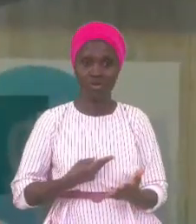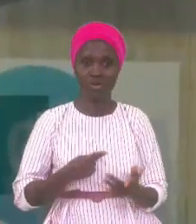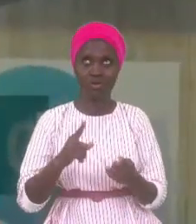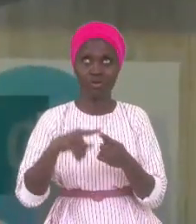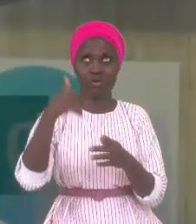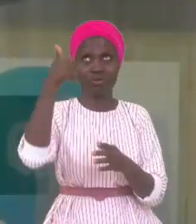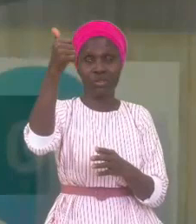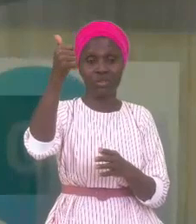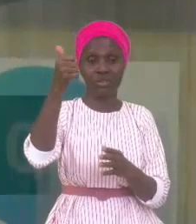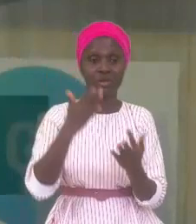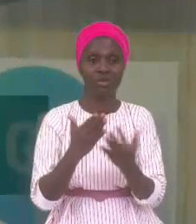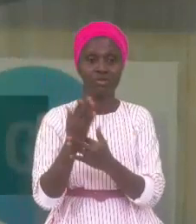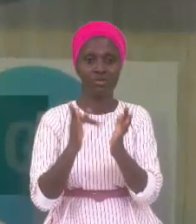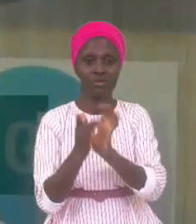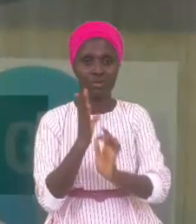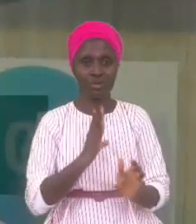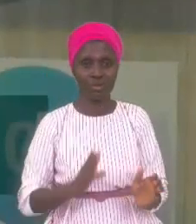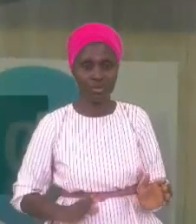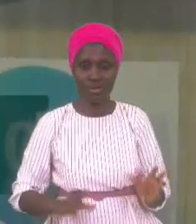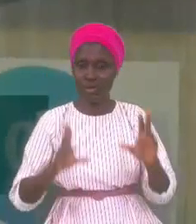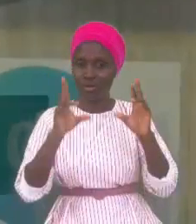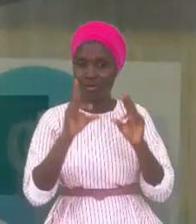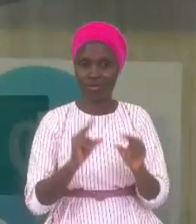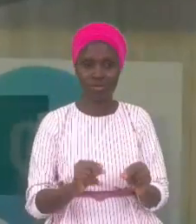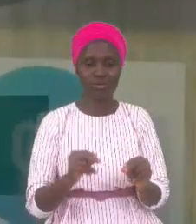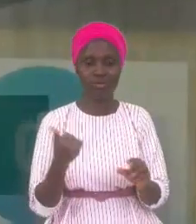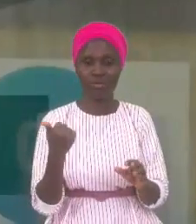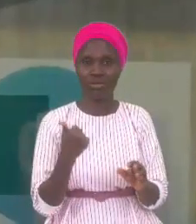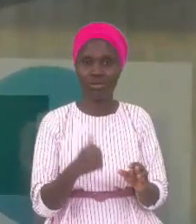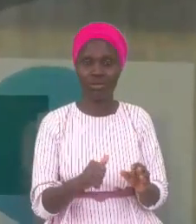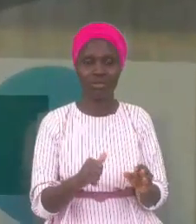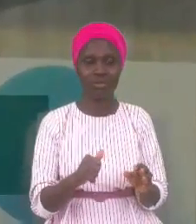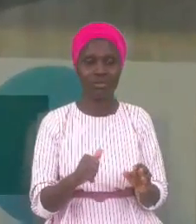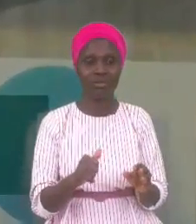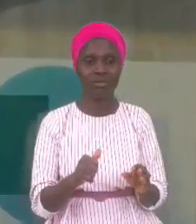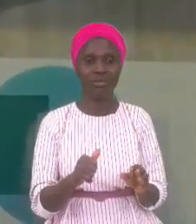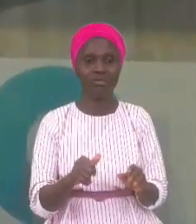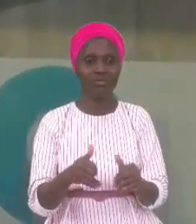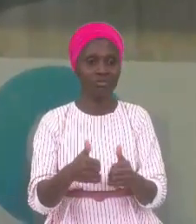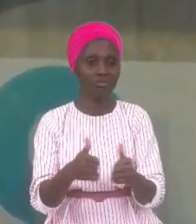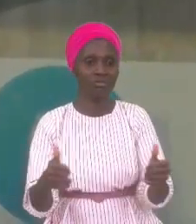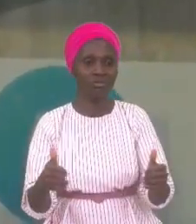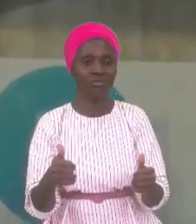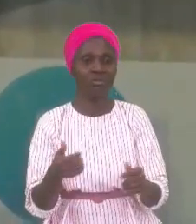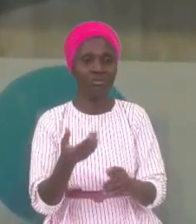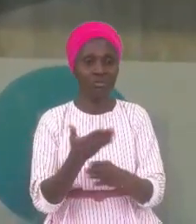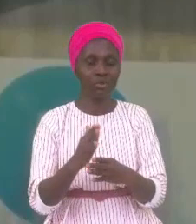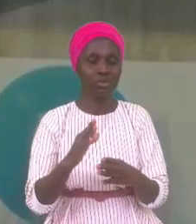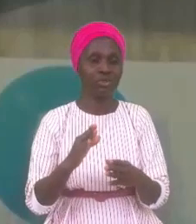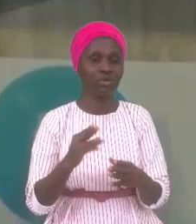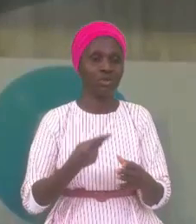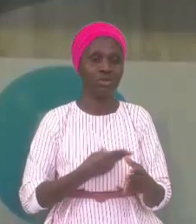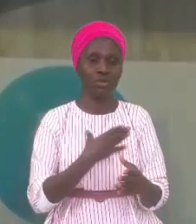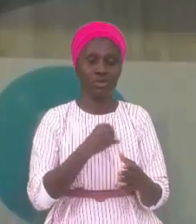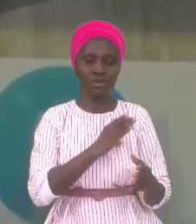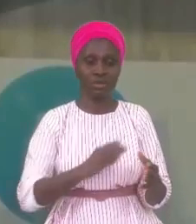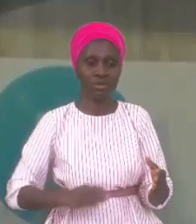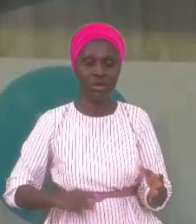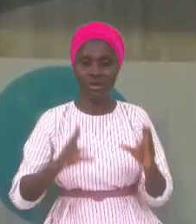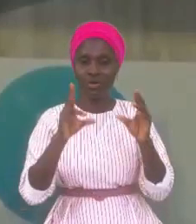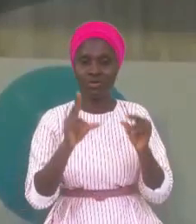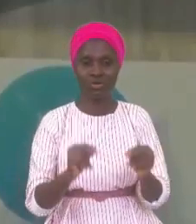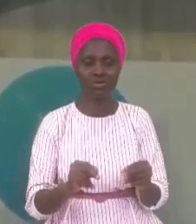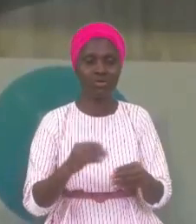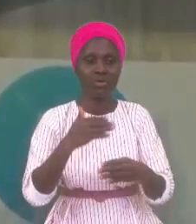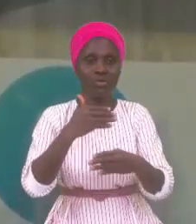and there is no disagreement between us and Christ, and there is no barrier, no wall of demarcation of